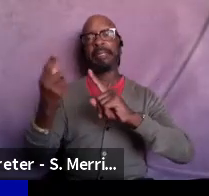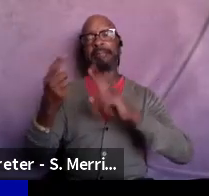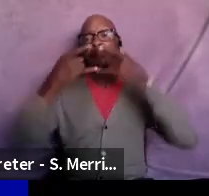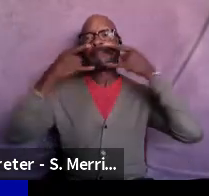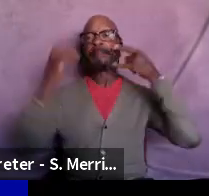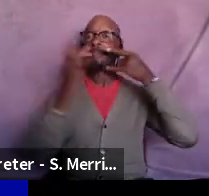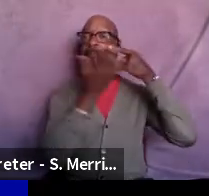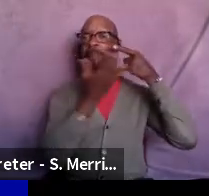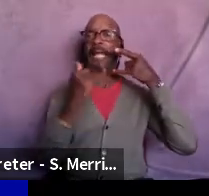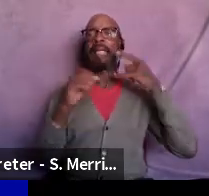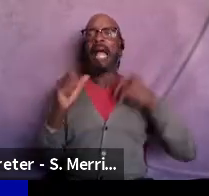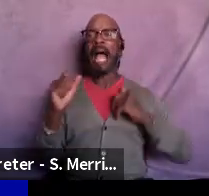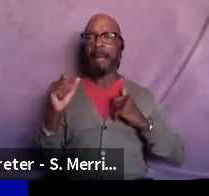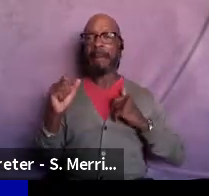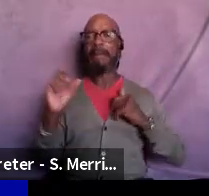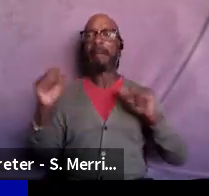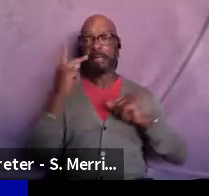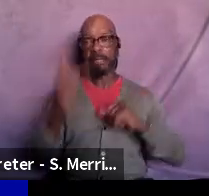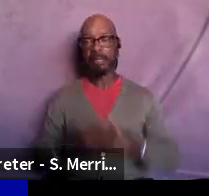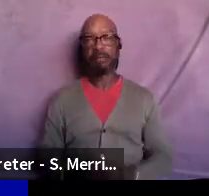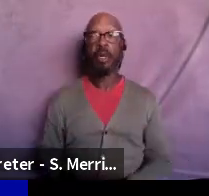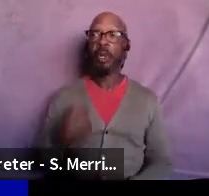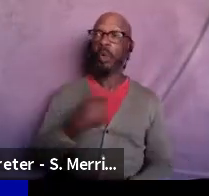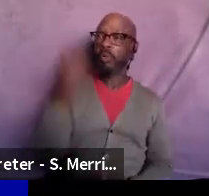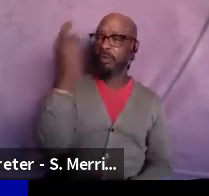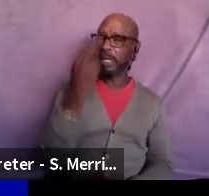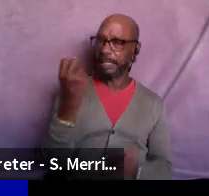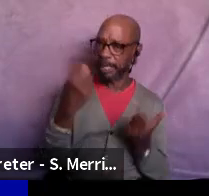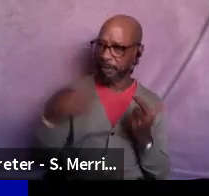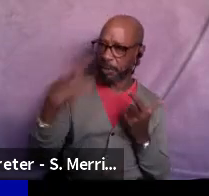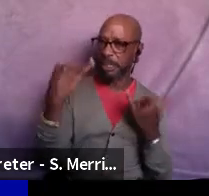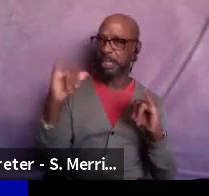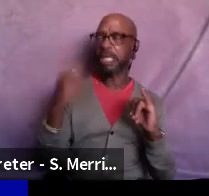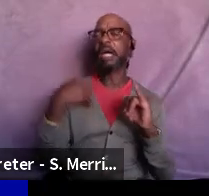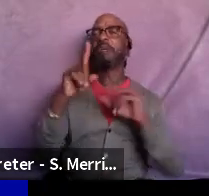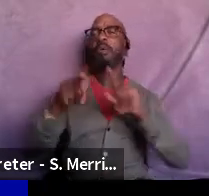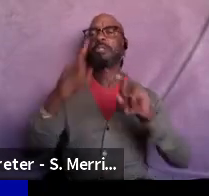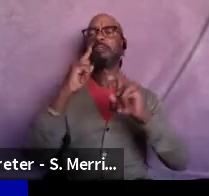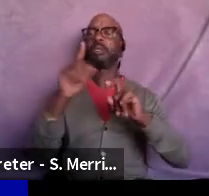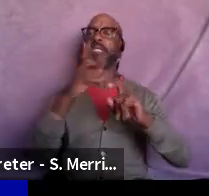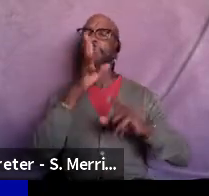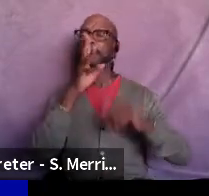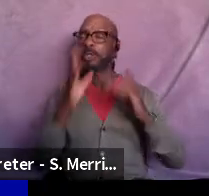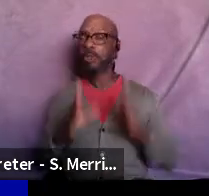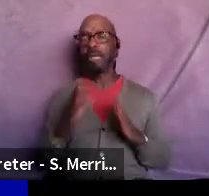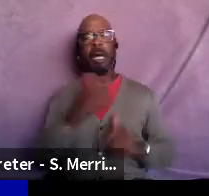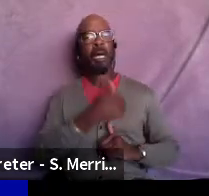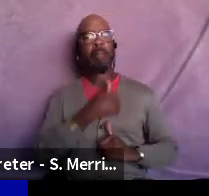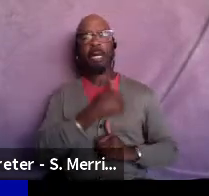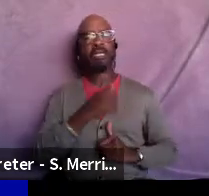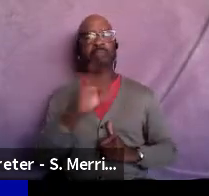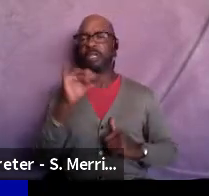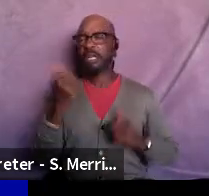All right, everyone, we realize that many of you may still have questions for our speakers and apologize if you did not get a chance to ask your